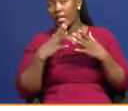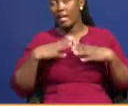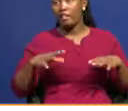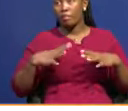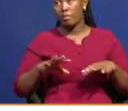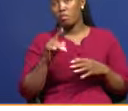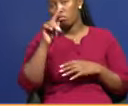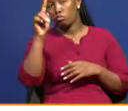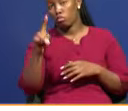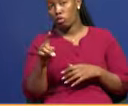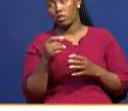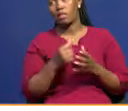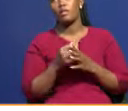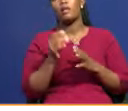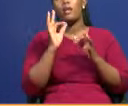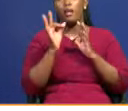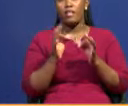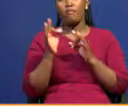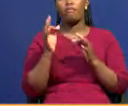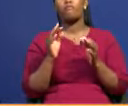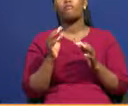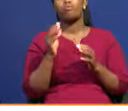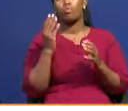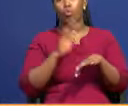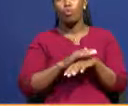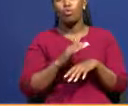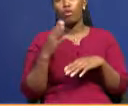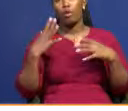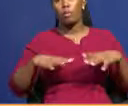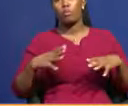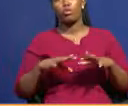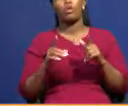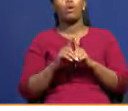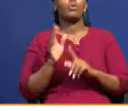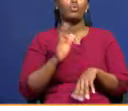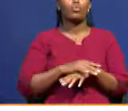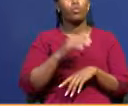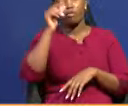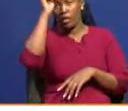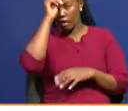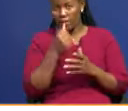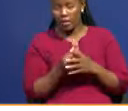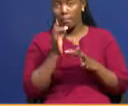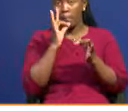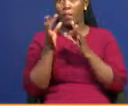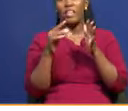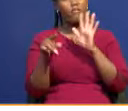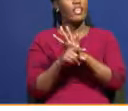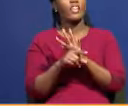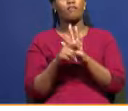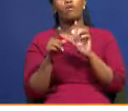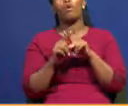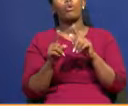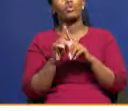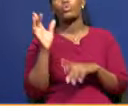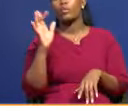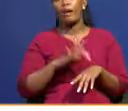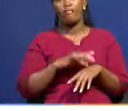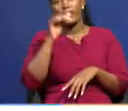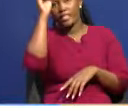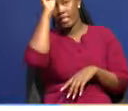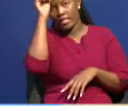Like I said, if it's good for the citizen, it's good for government. If it's bad for the citizens, it's hurting government. Okay.